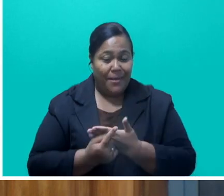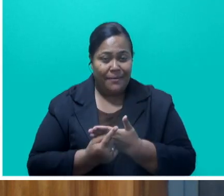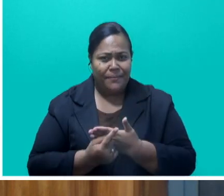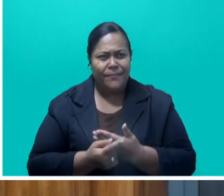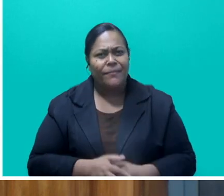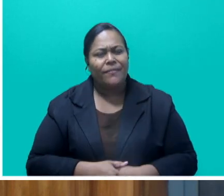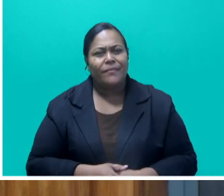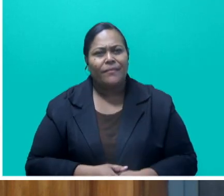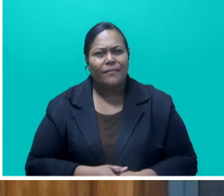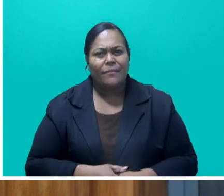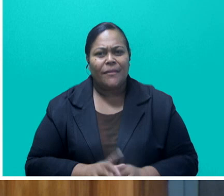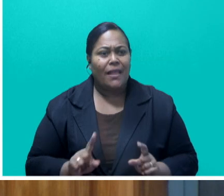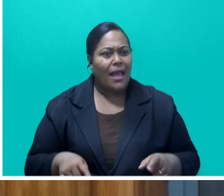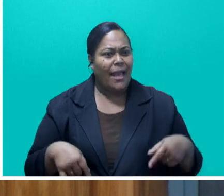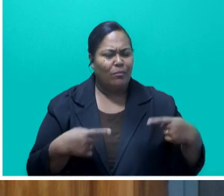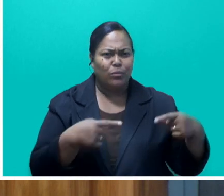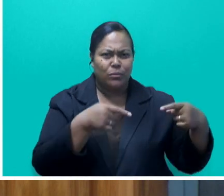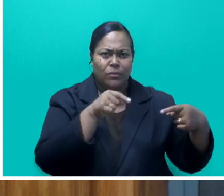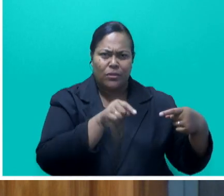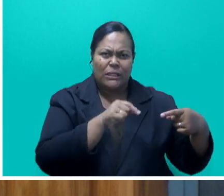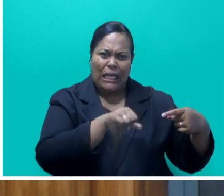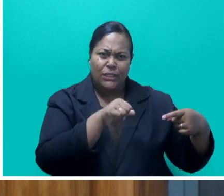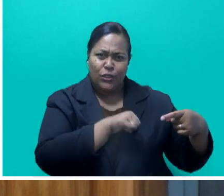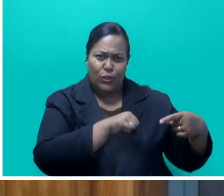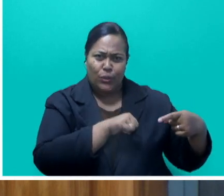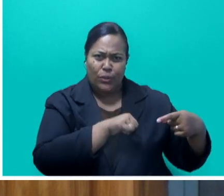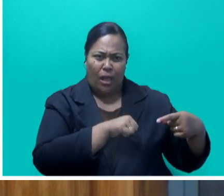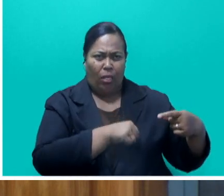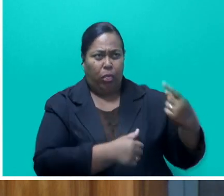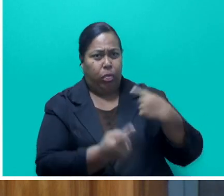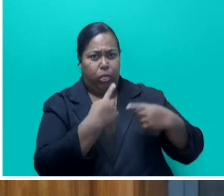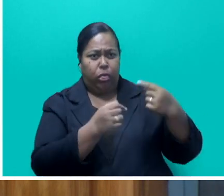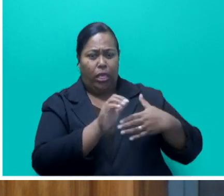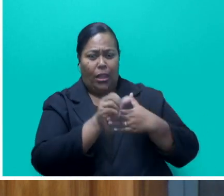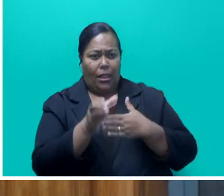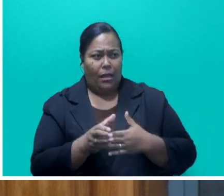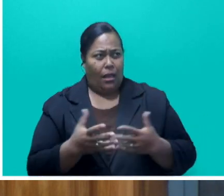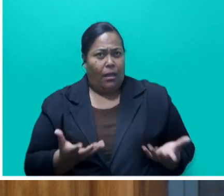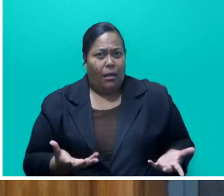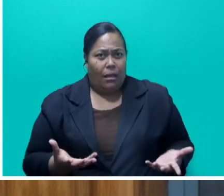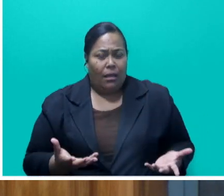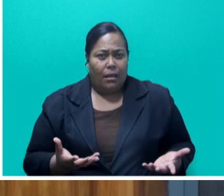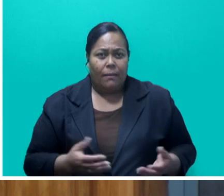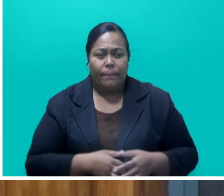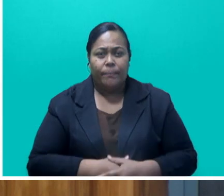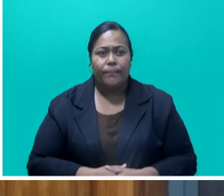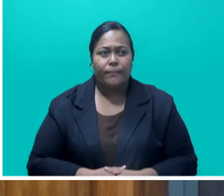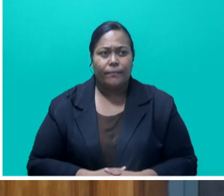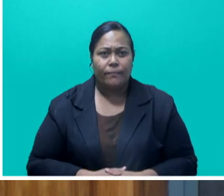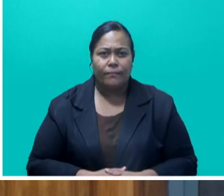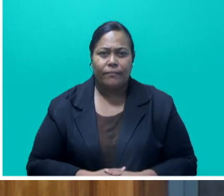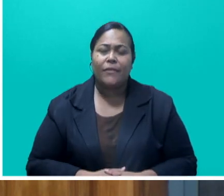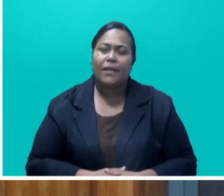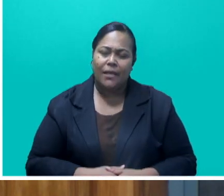antics of the opposition and the vile and revisionist speech of the leader. Mr. Speaker, sir, I commend you for